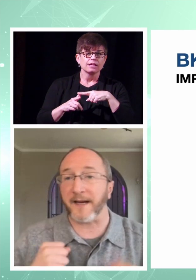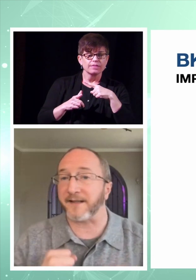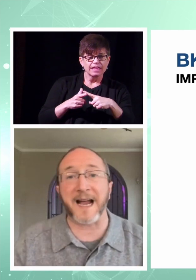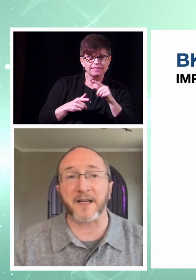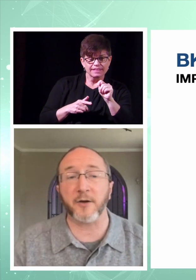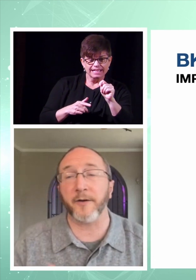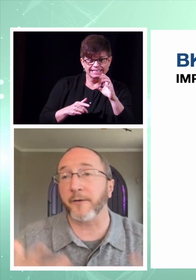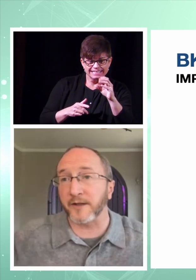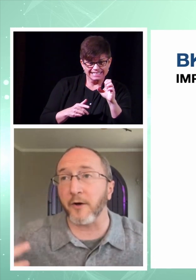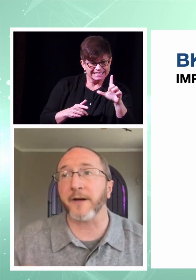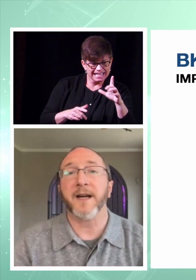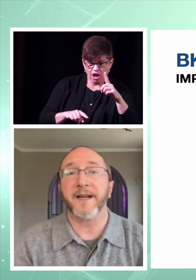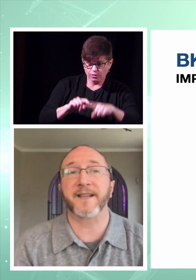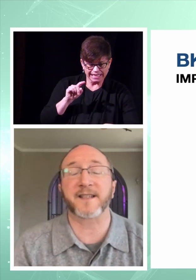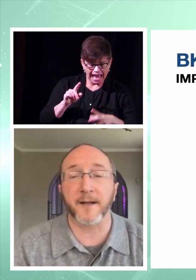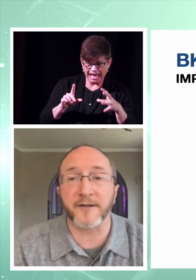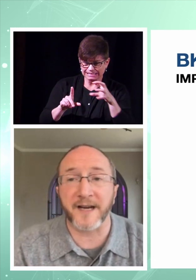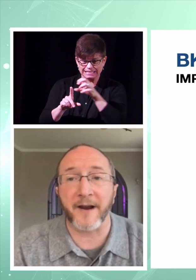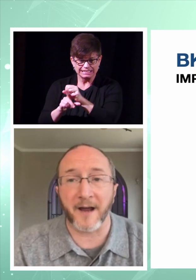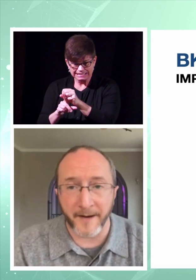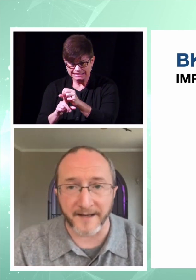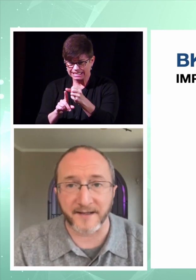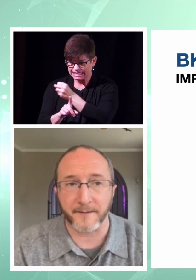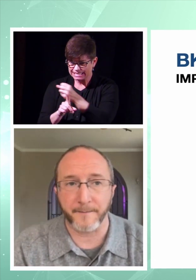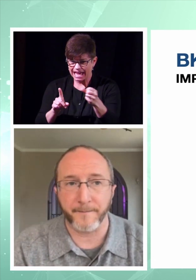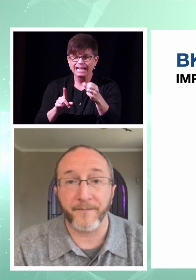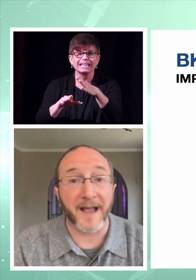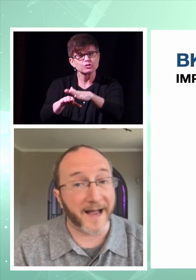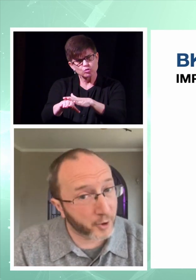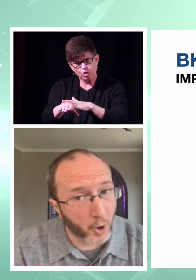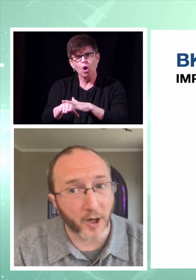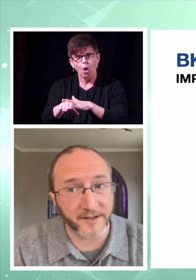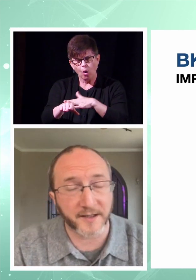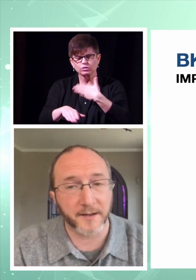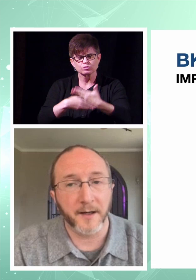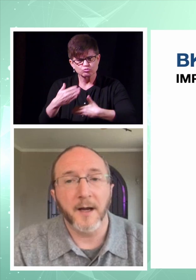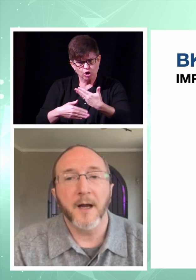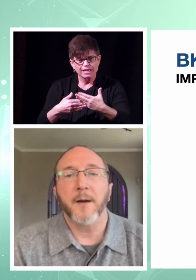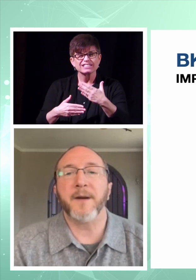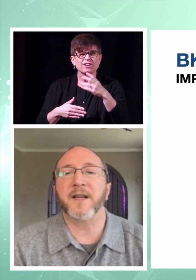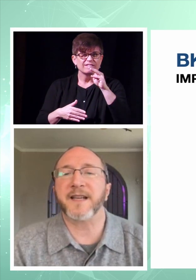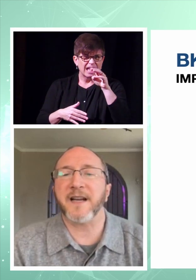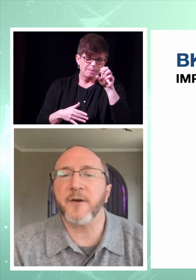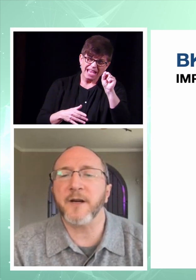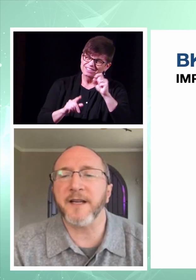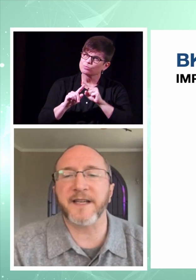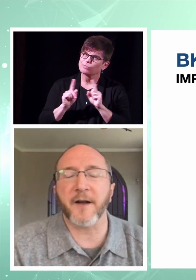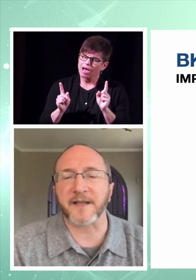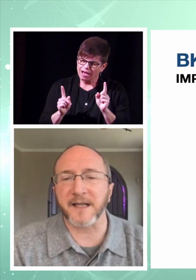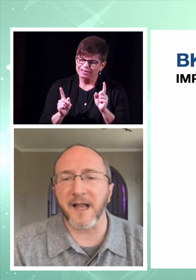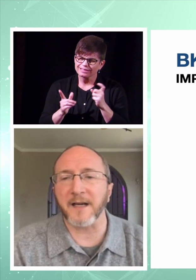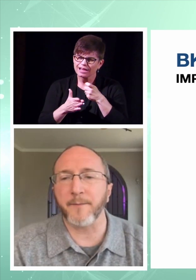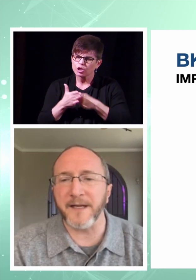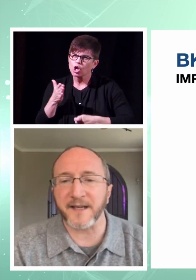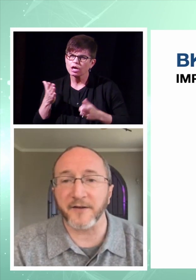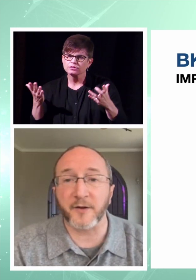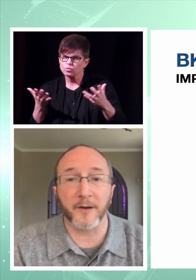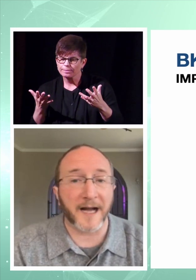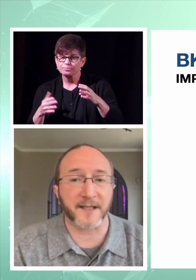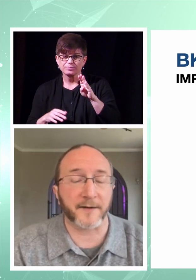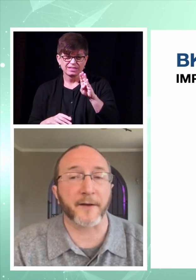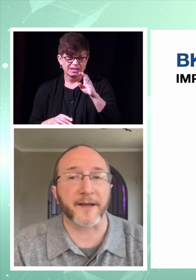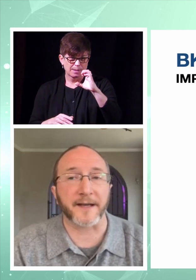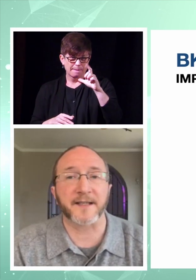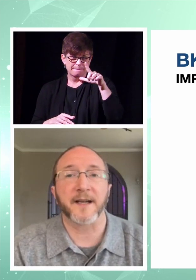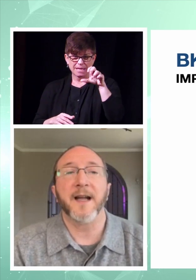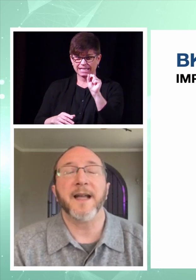T cell can't attack you. And the result is it slows down MS at a cost. Because as you can see on the slide, B cells do